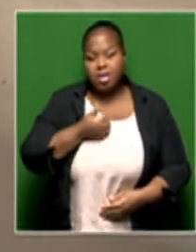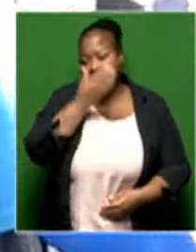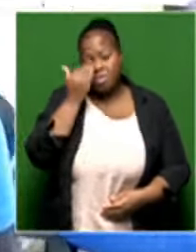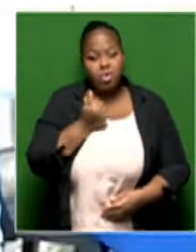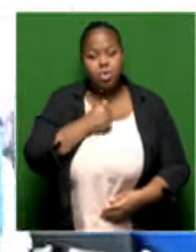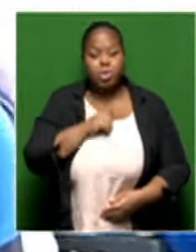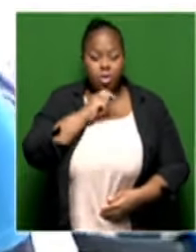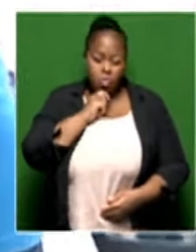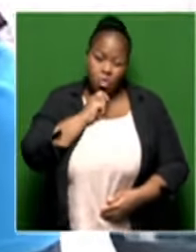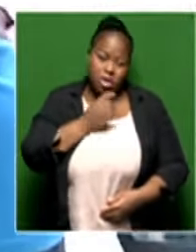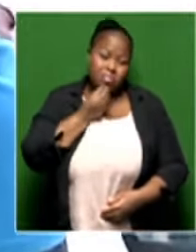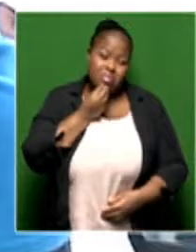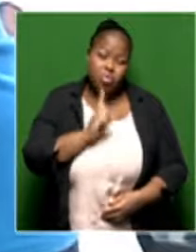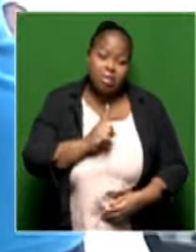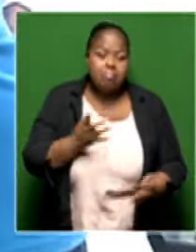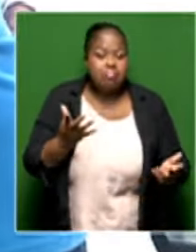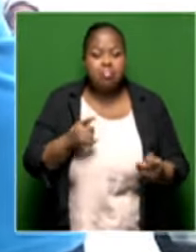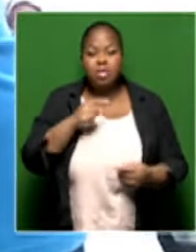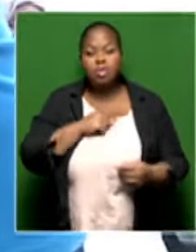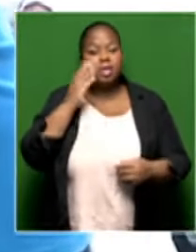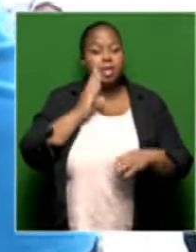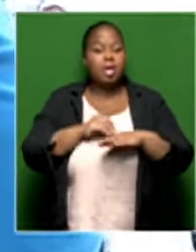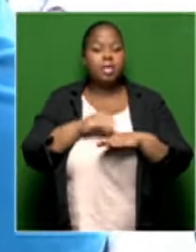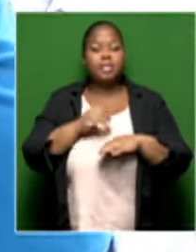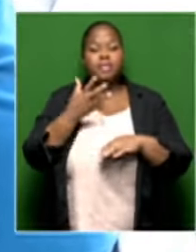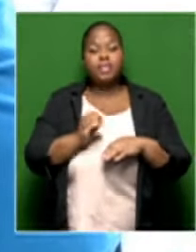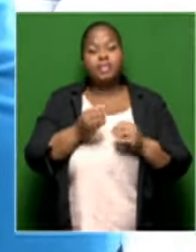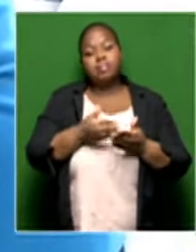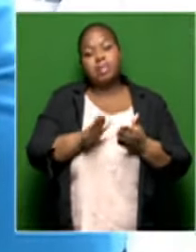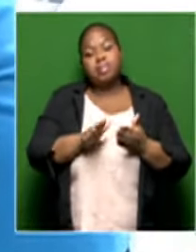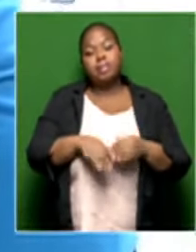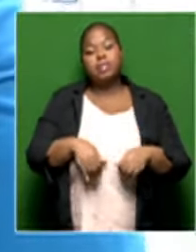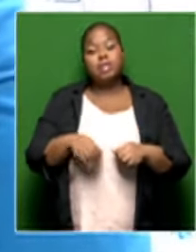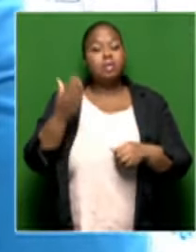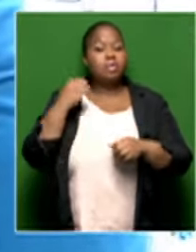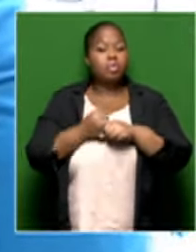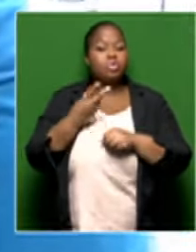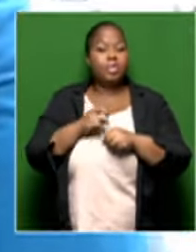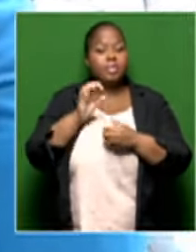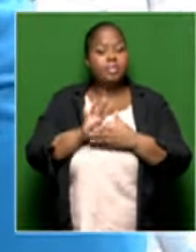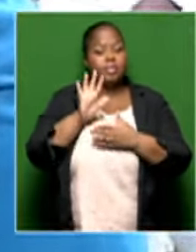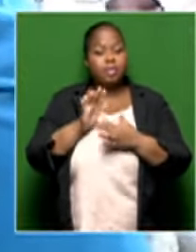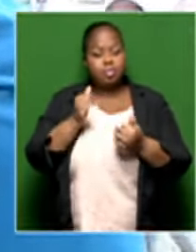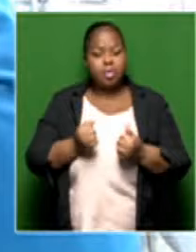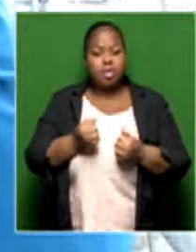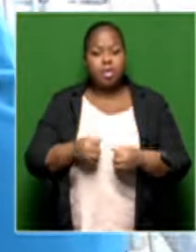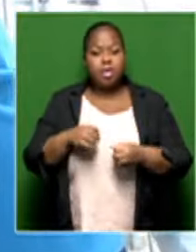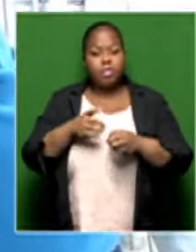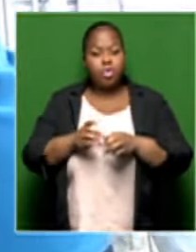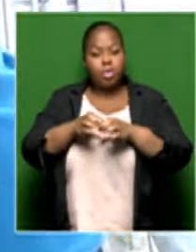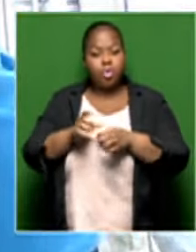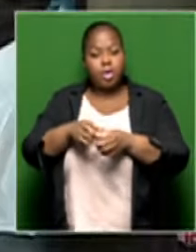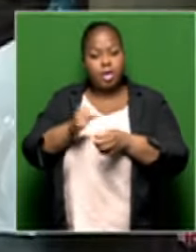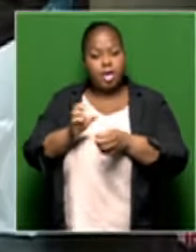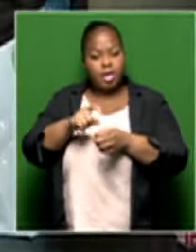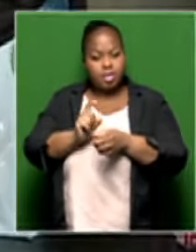I didn't know what I would eat. I was retrenched at 50. I left work in 2015. I recycle cans. That's